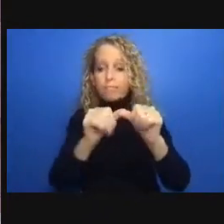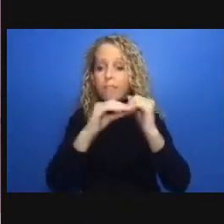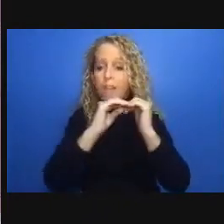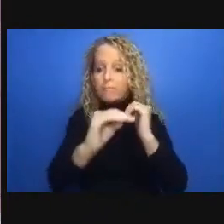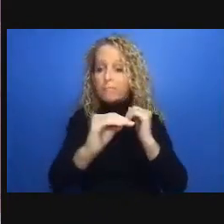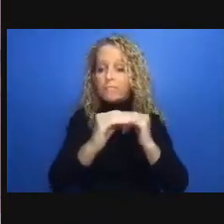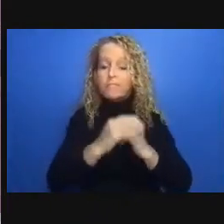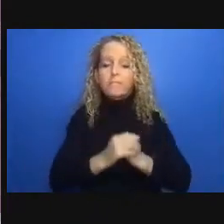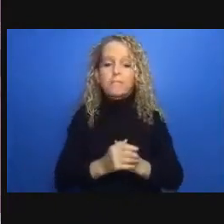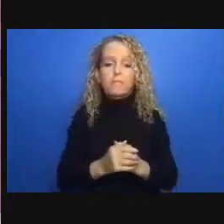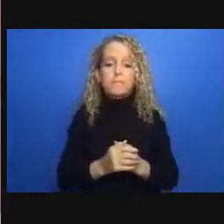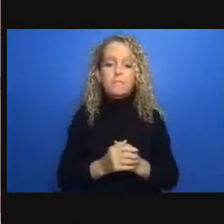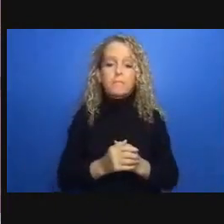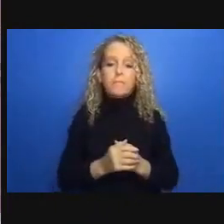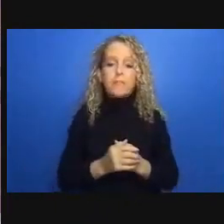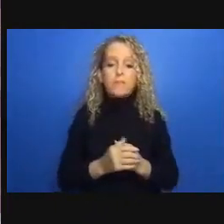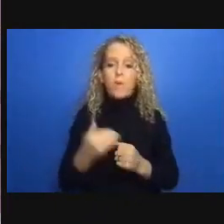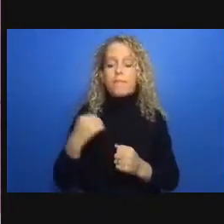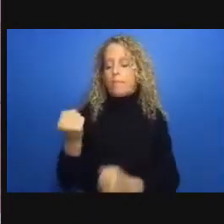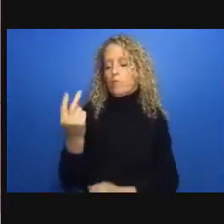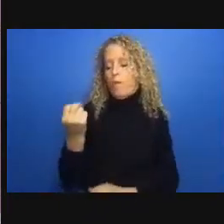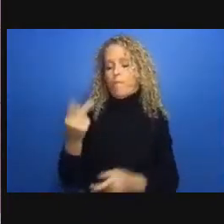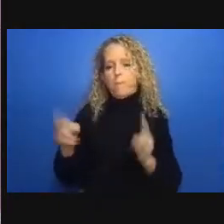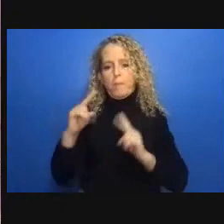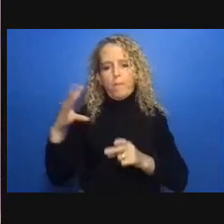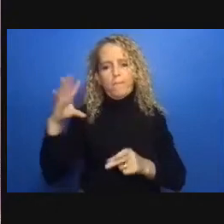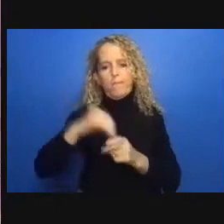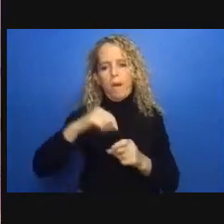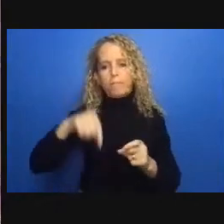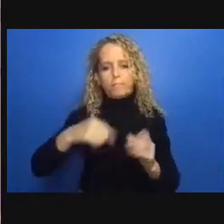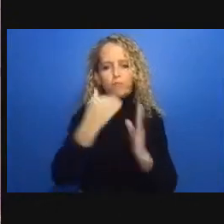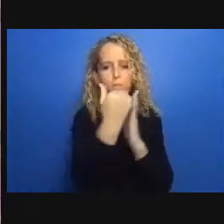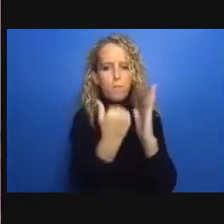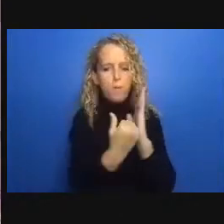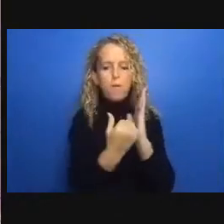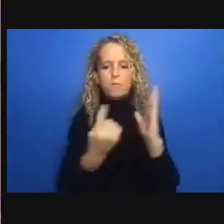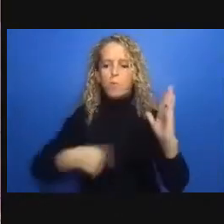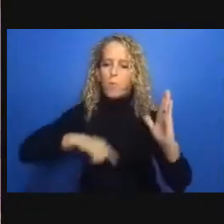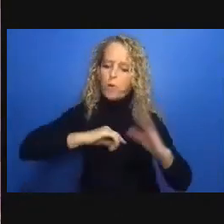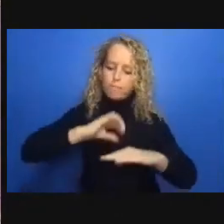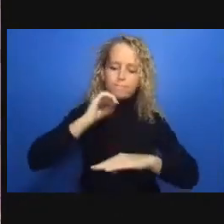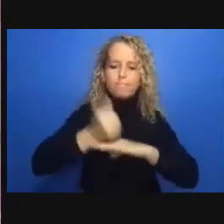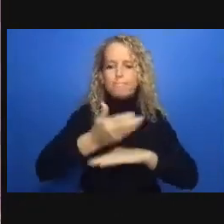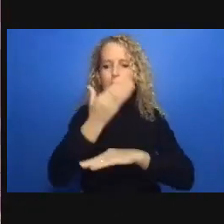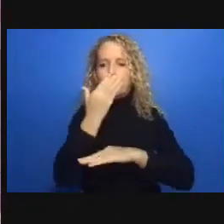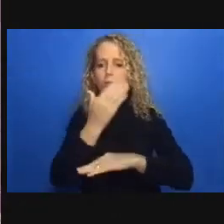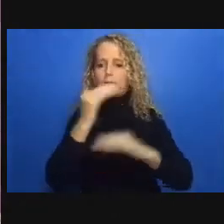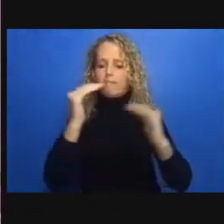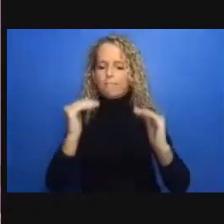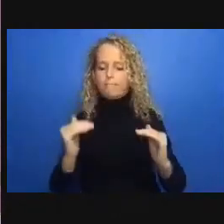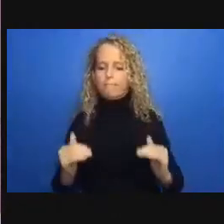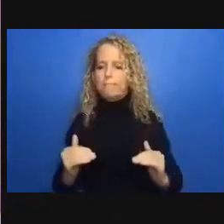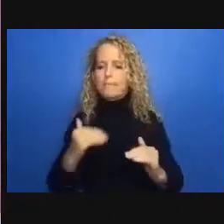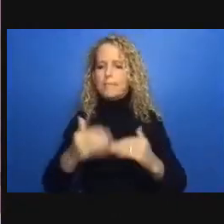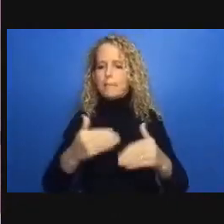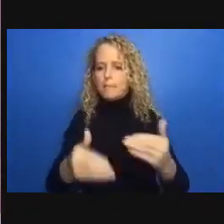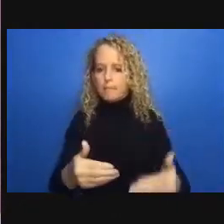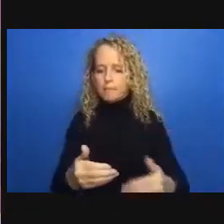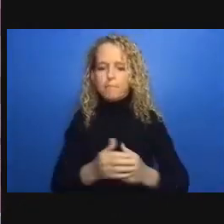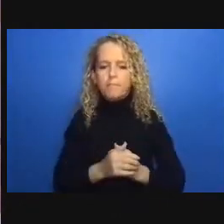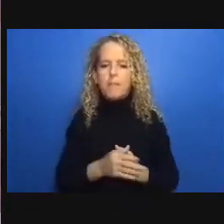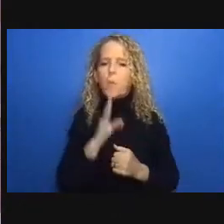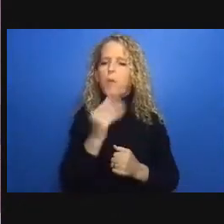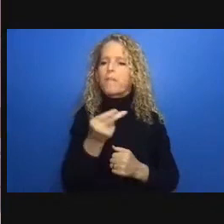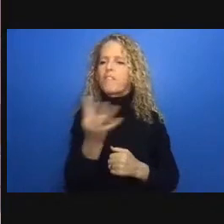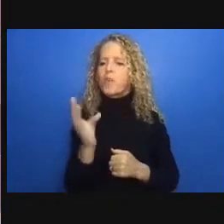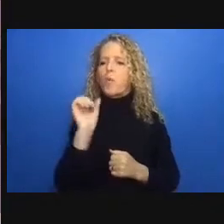So the 12 authors of this report have put forward substantial next steps. So I'm just going to list out a few of the actions, any of which